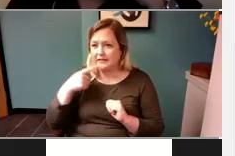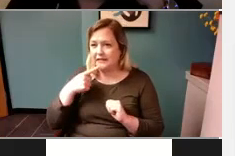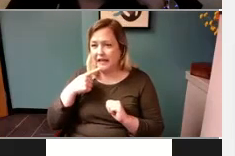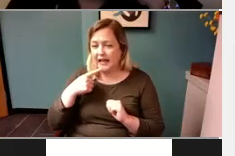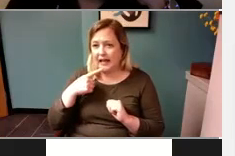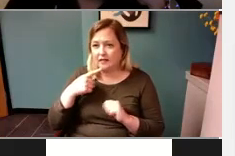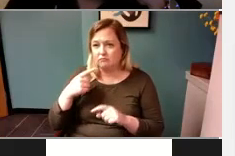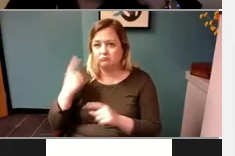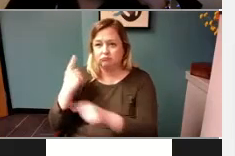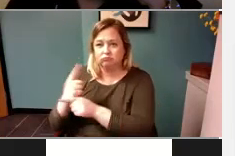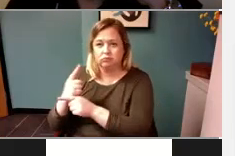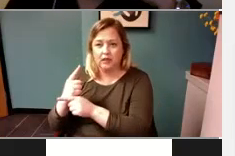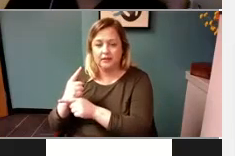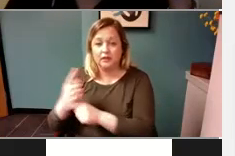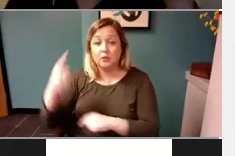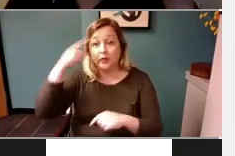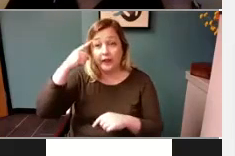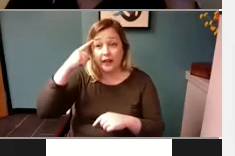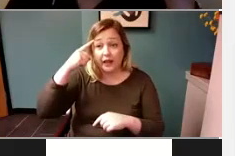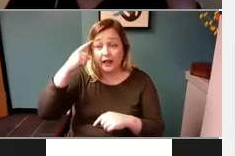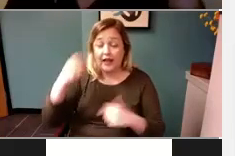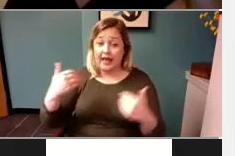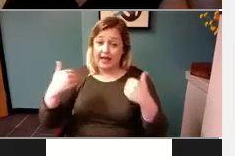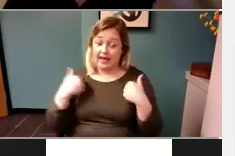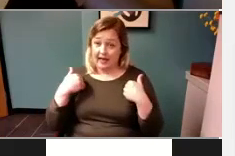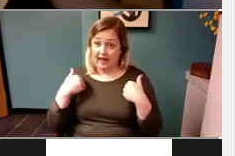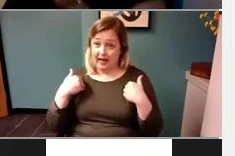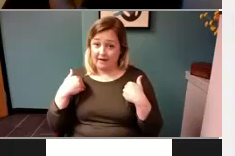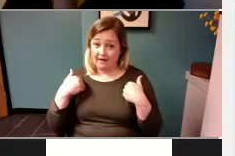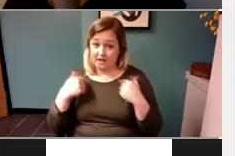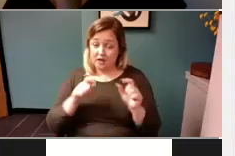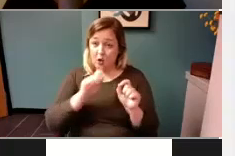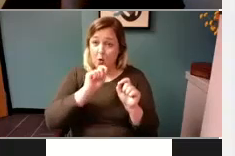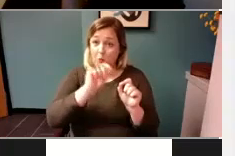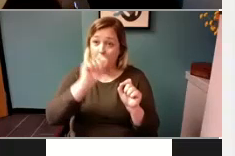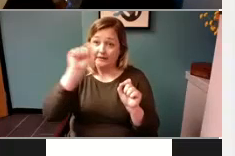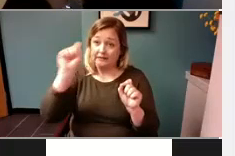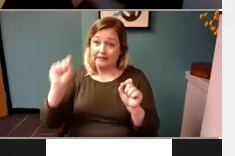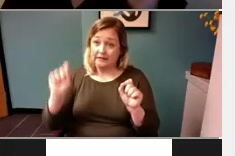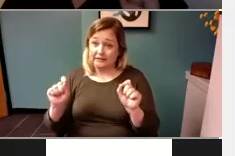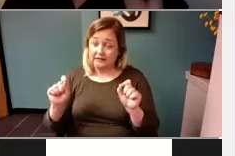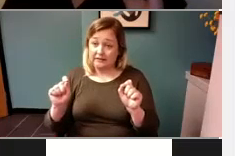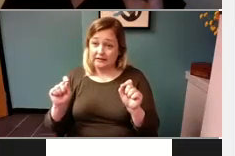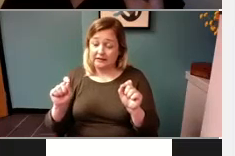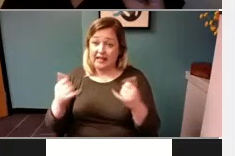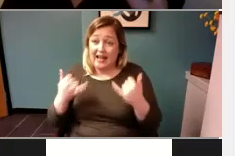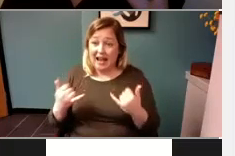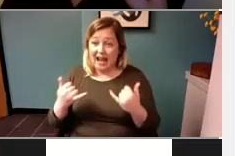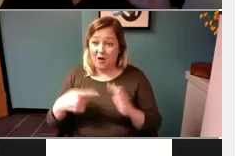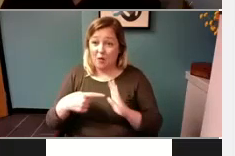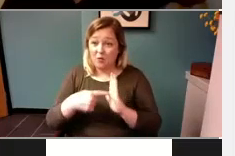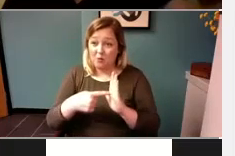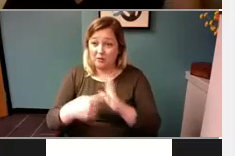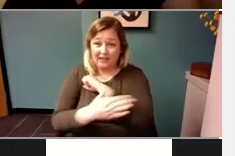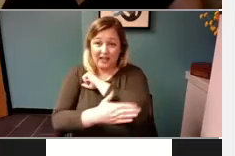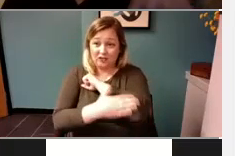I have these vertices assigned as the different classes that I have or the different courses that I have?